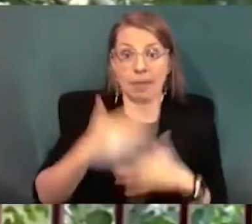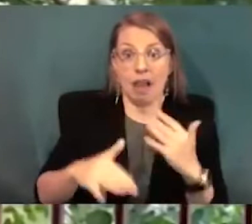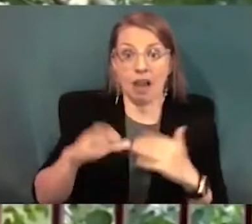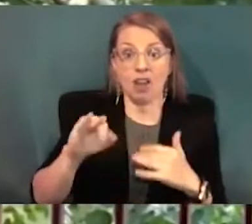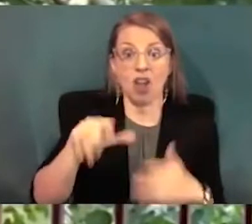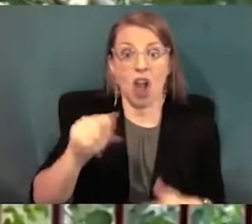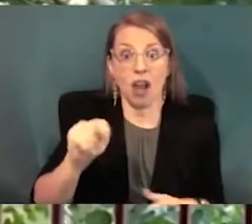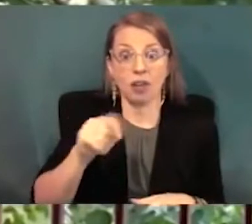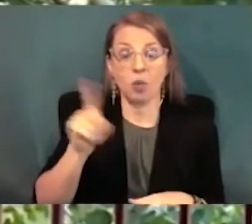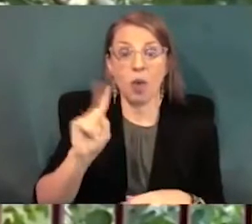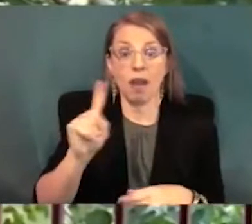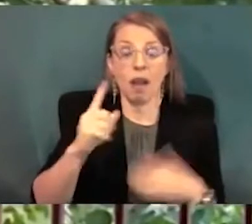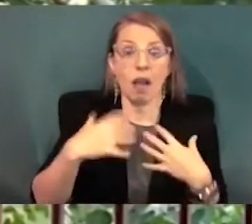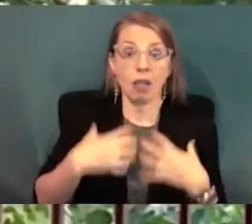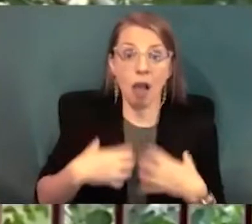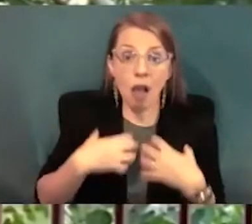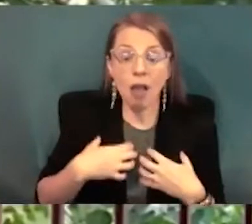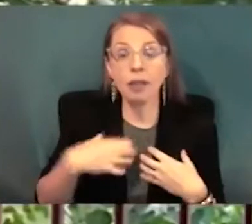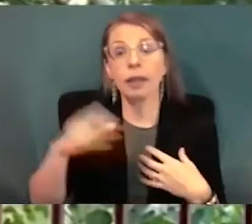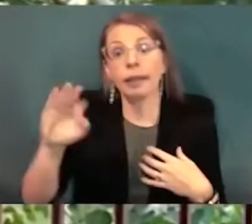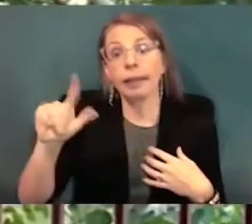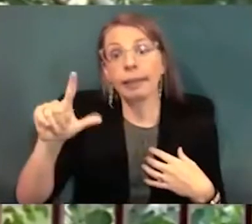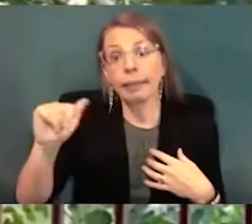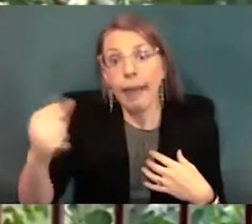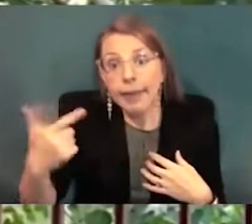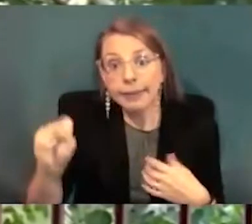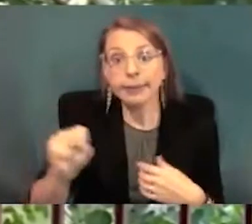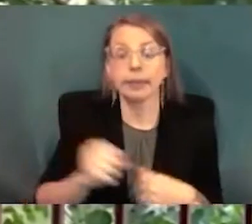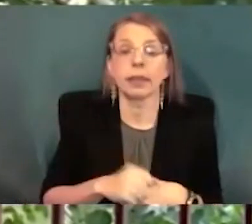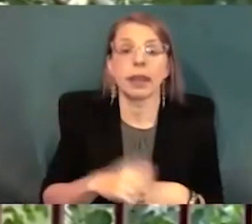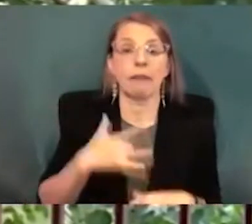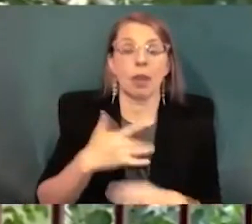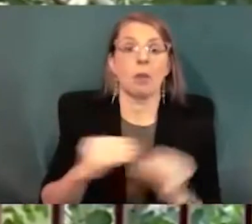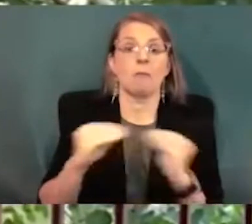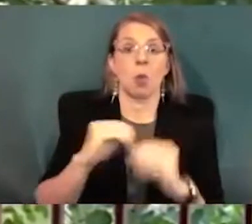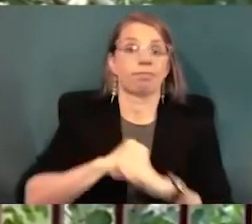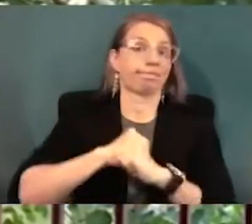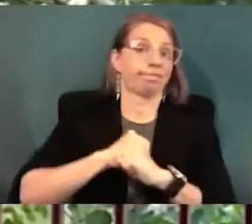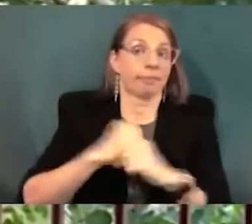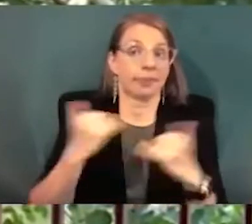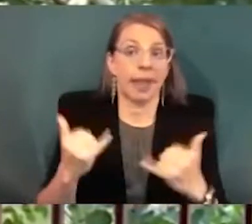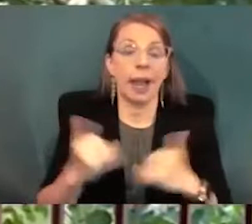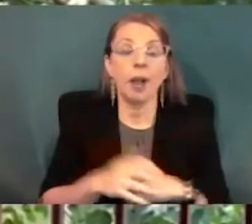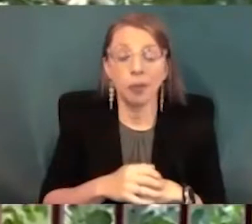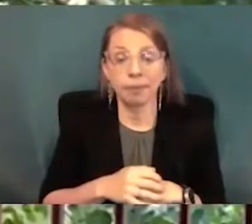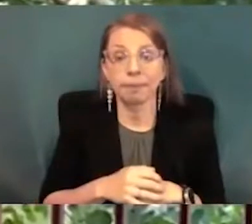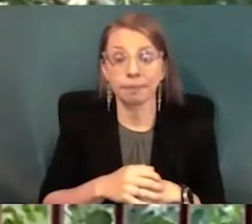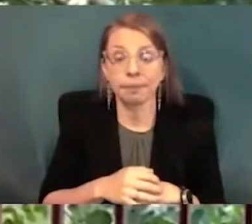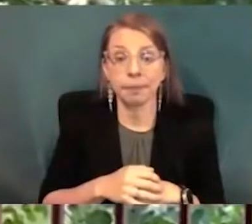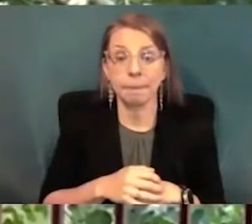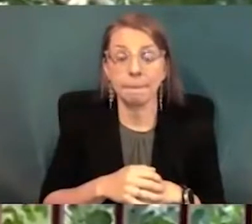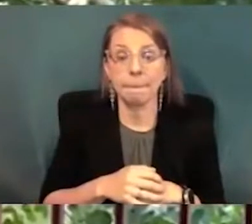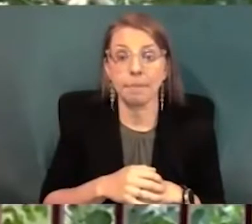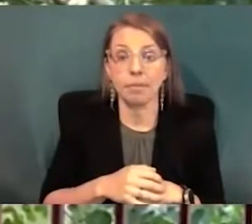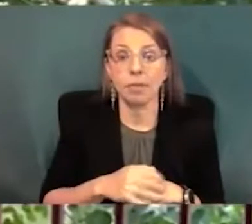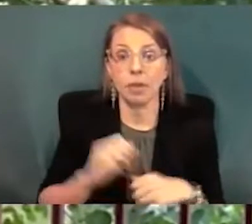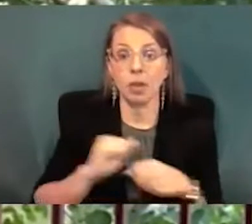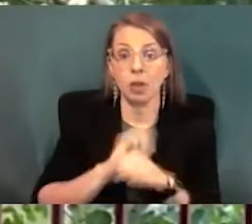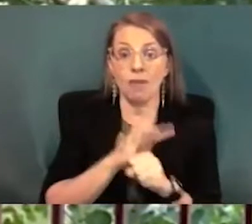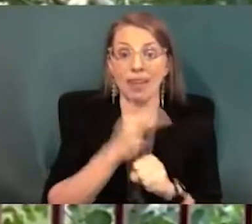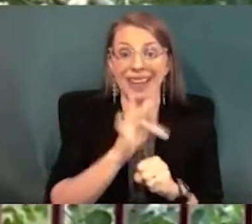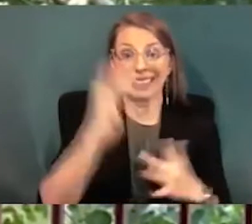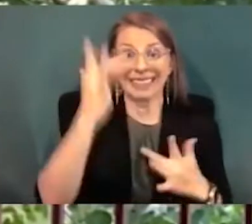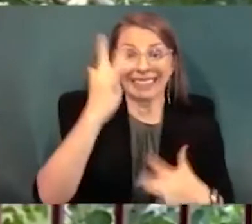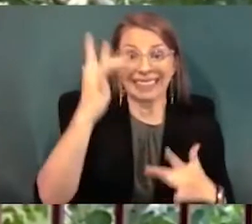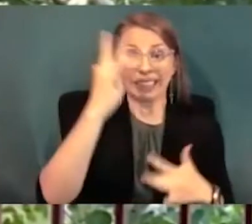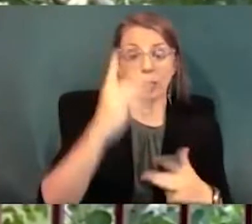clots in the lungs, and the legs, and those other places. I feel more protected now. Again, the COVID-19, the disease,